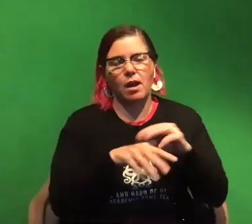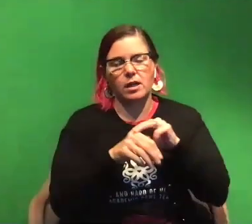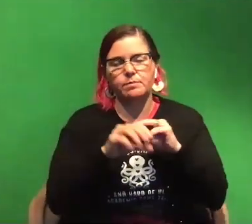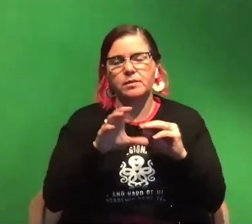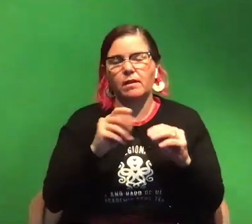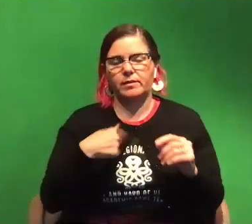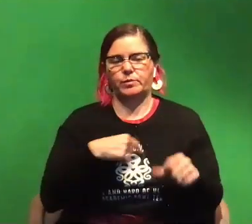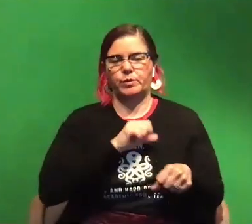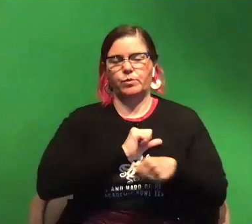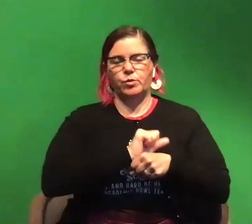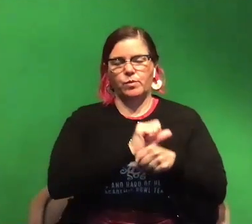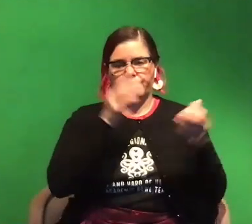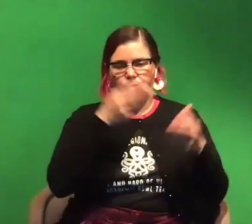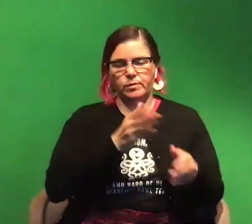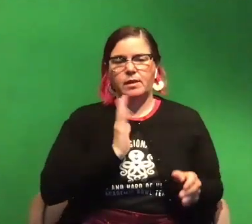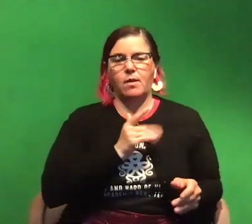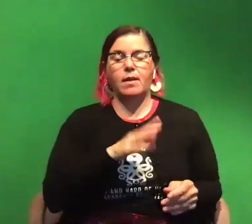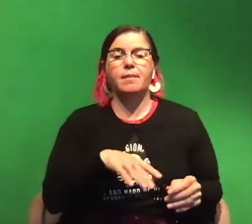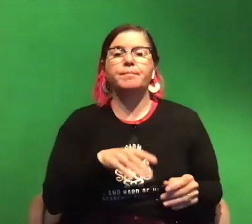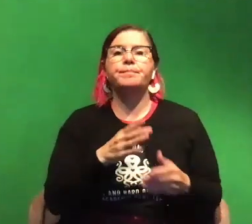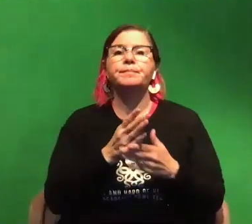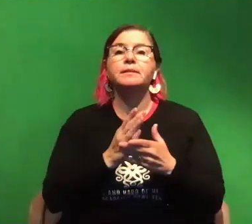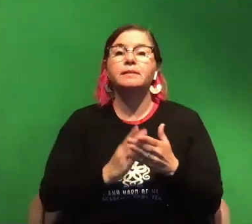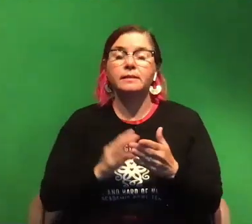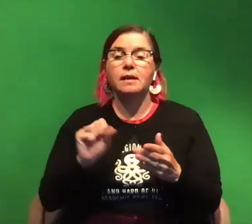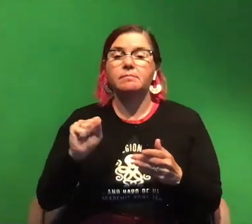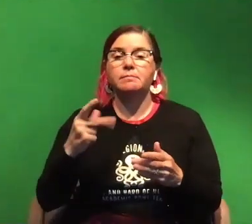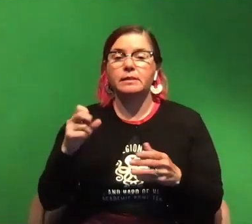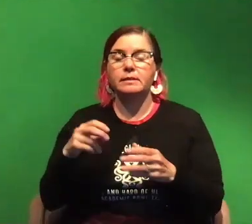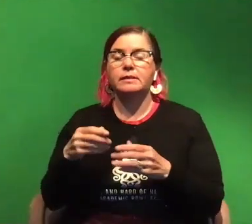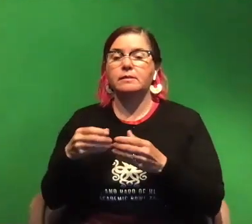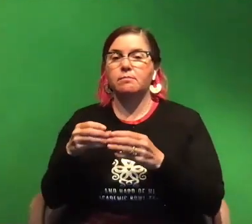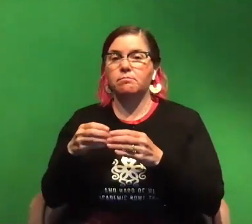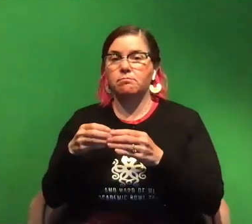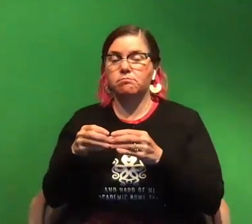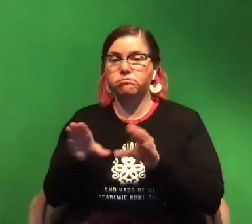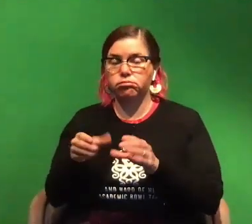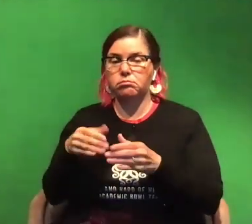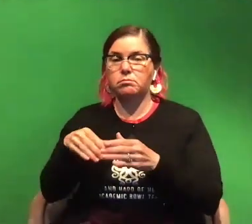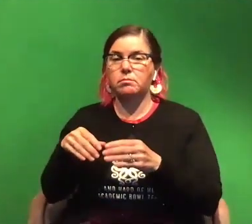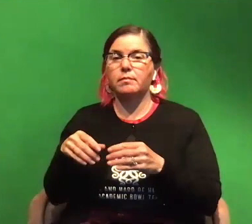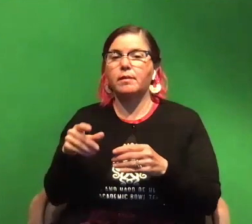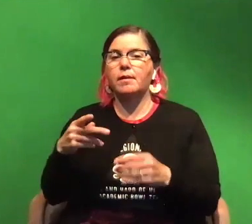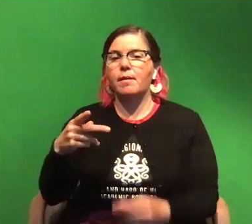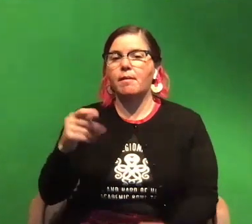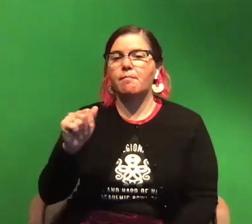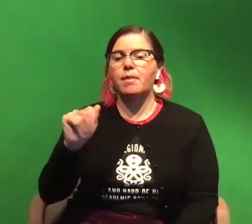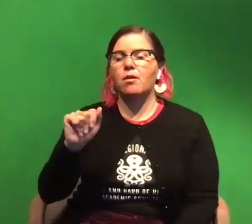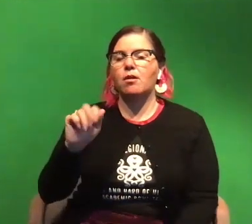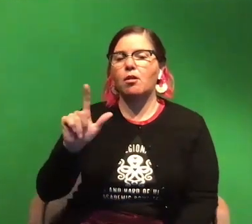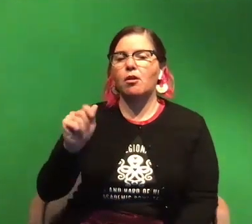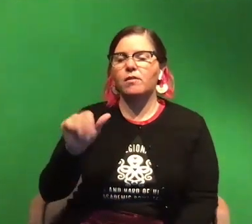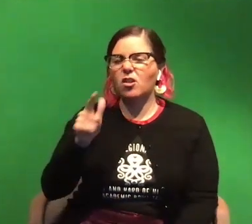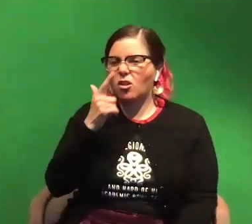with in our labs. And then some species, they emerge from their eggs in what's called the paralarval stage. So they actually